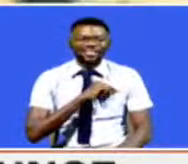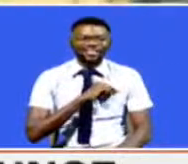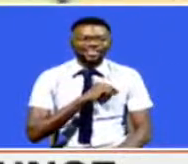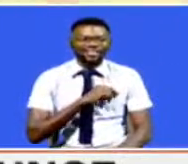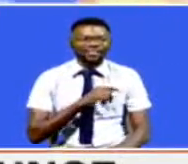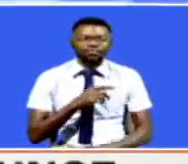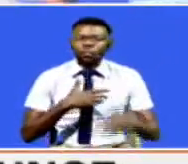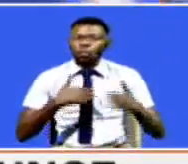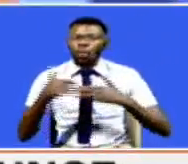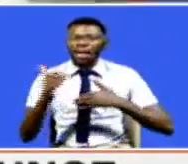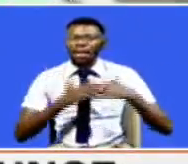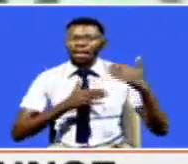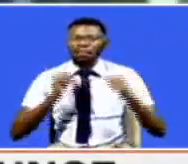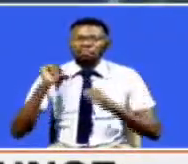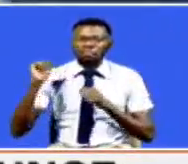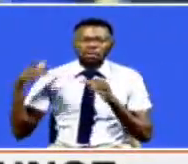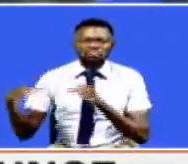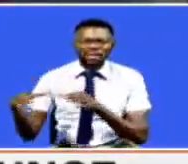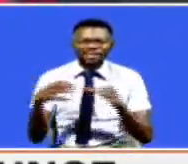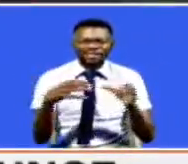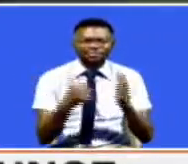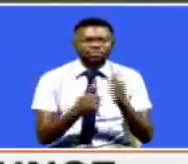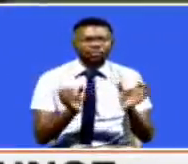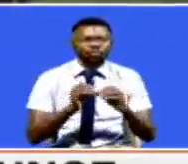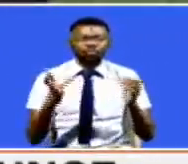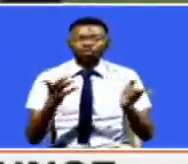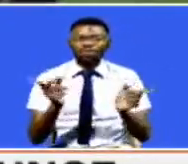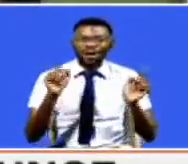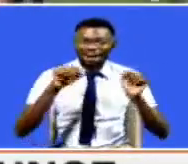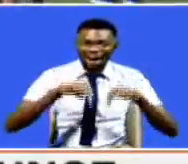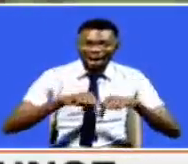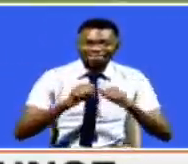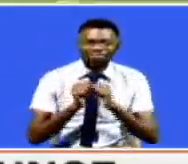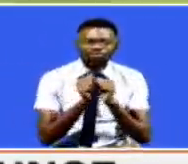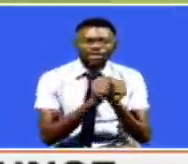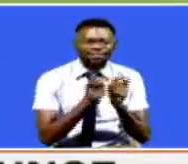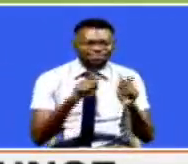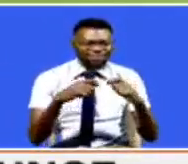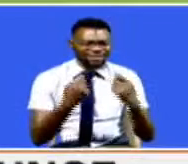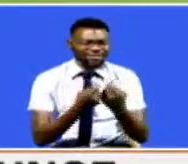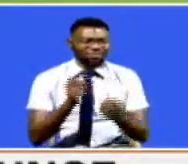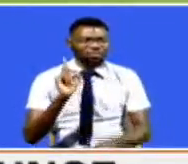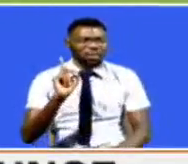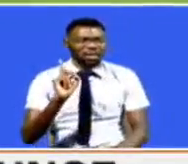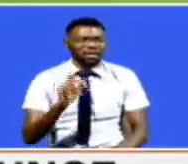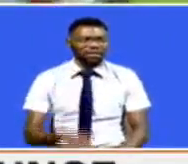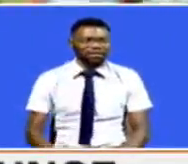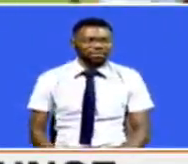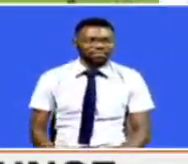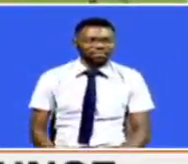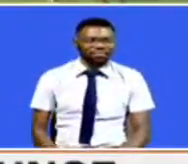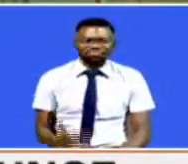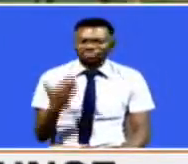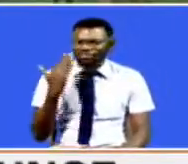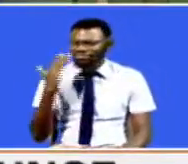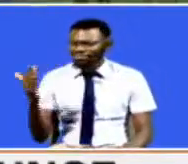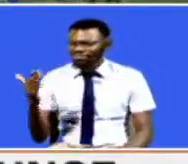political affiliation you are with. We come here and we are one team. There is no, we don't look at your